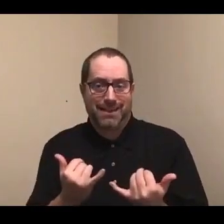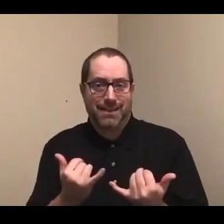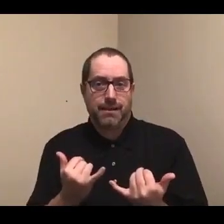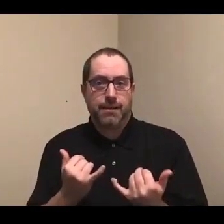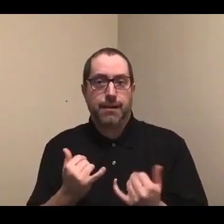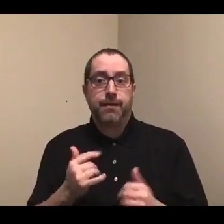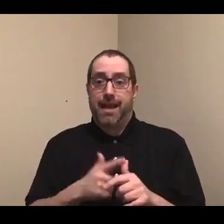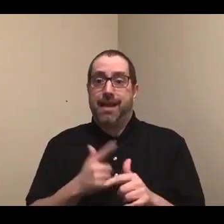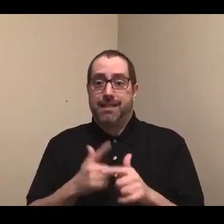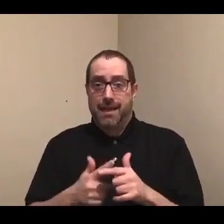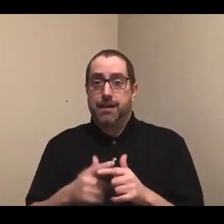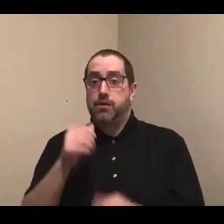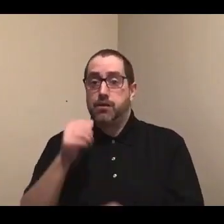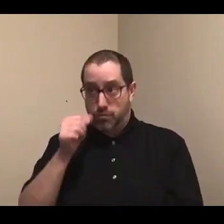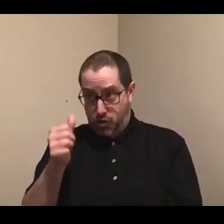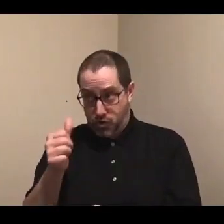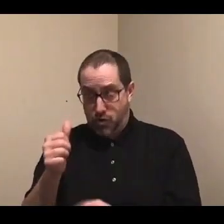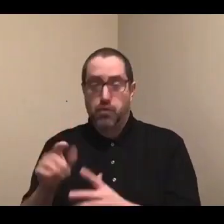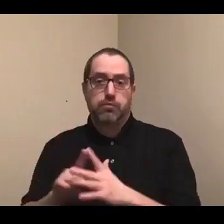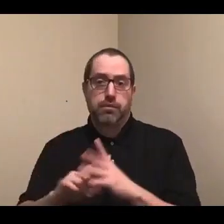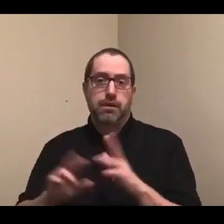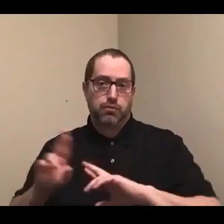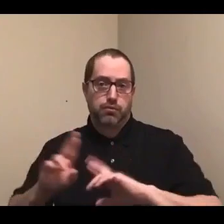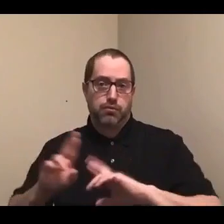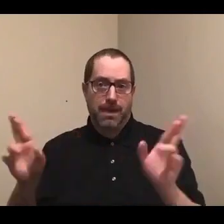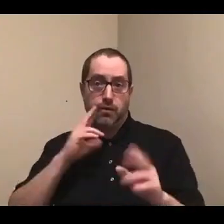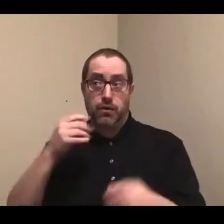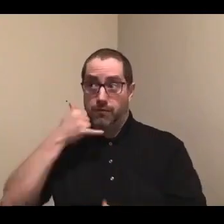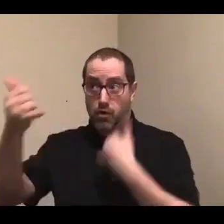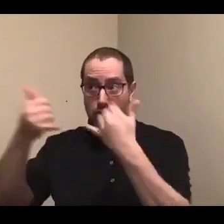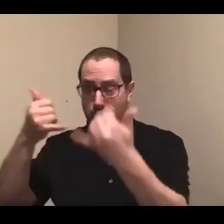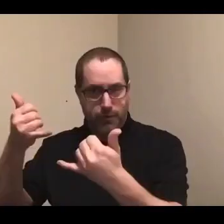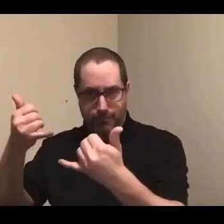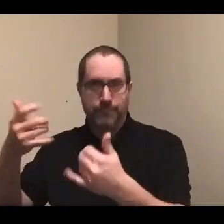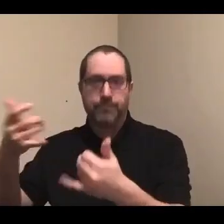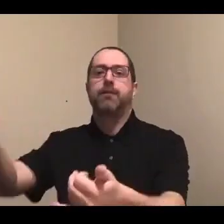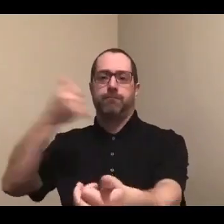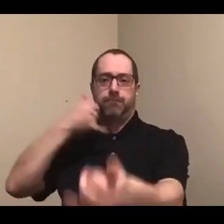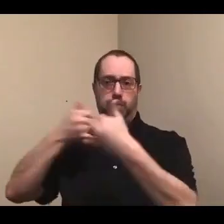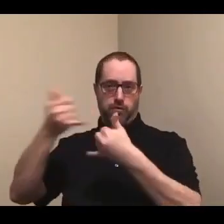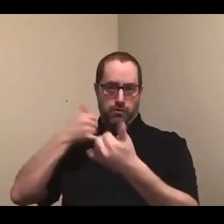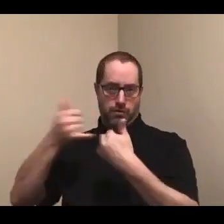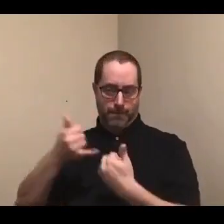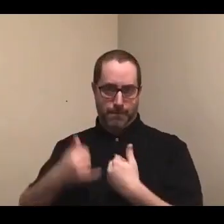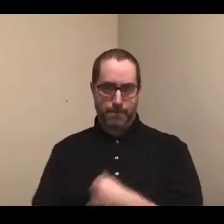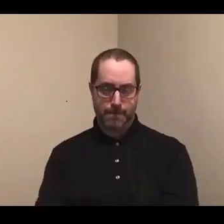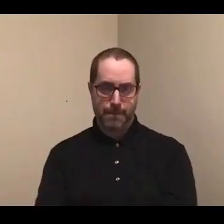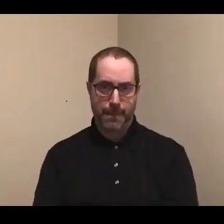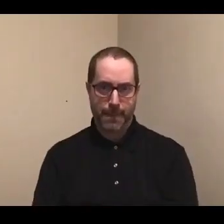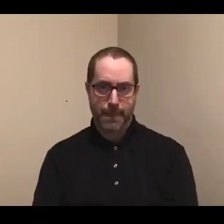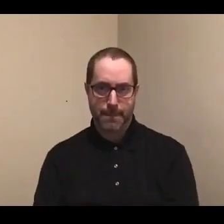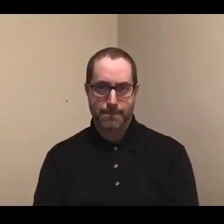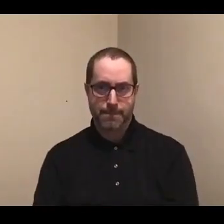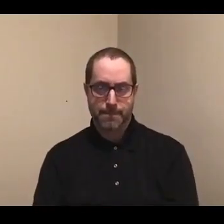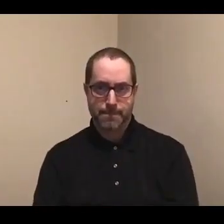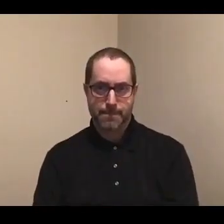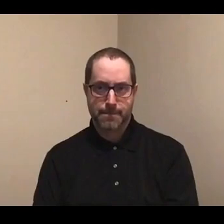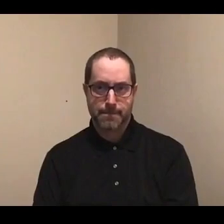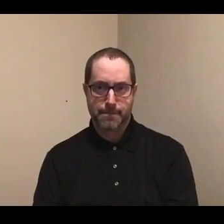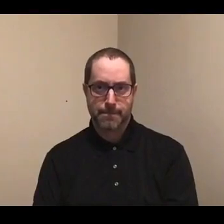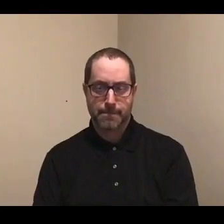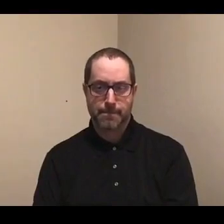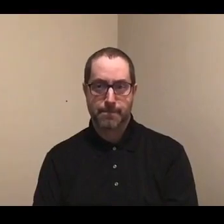to receive phone calls as well as the online booking side of things. Follow up, Phil? Yeah, can you clarify